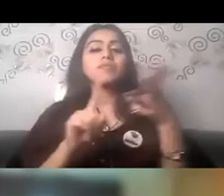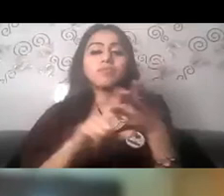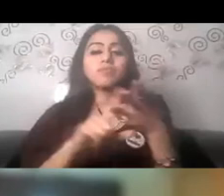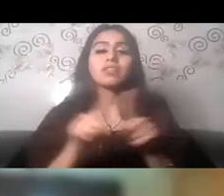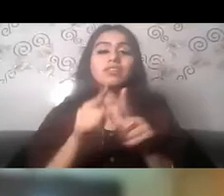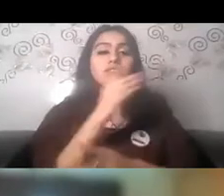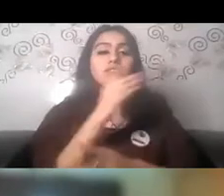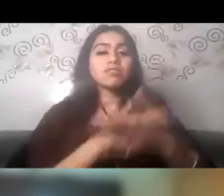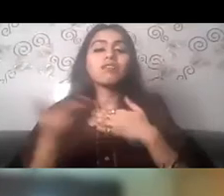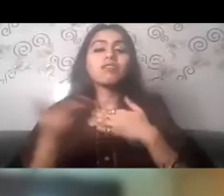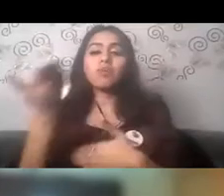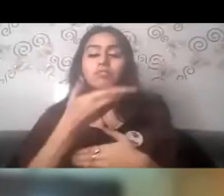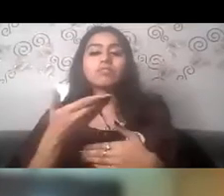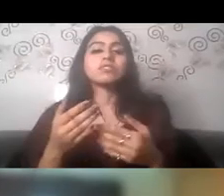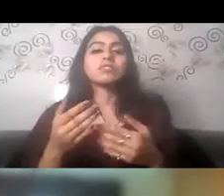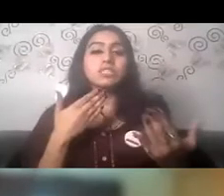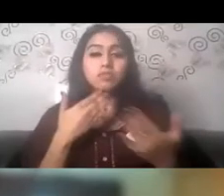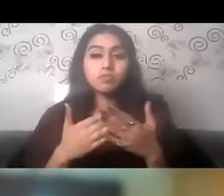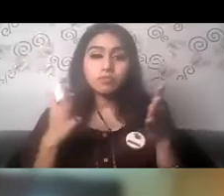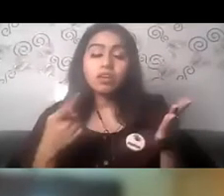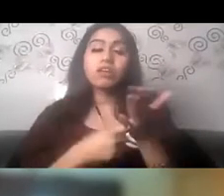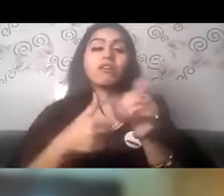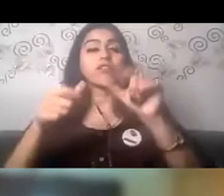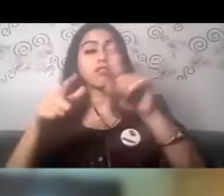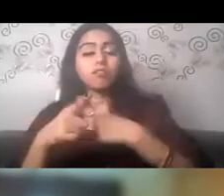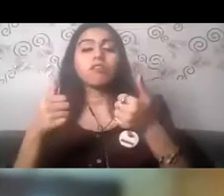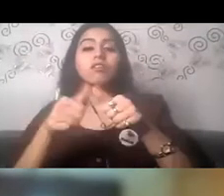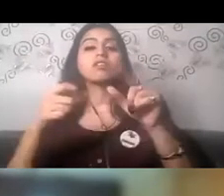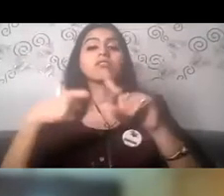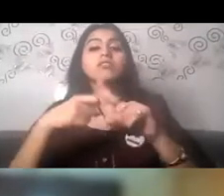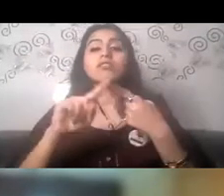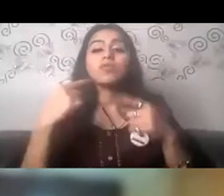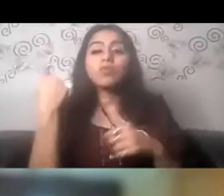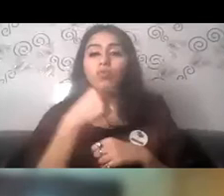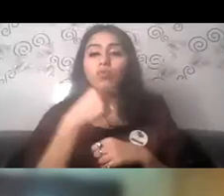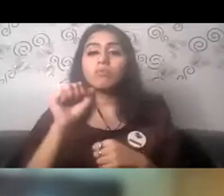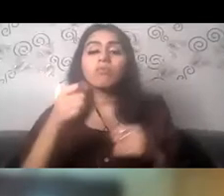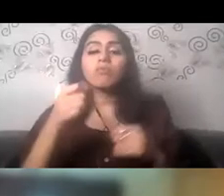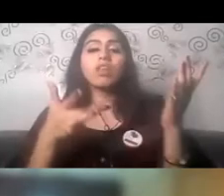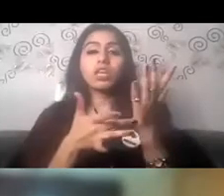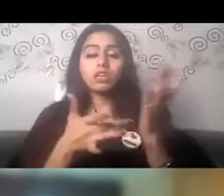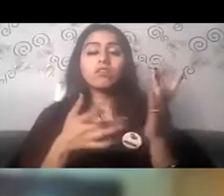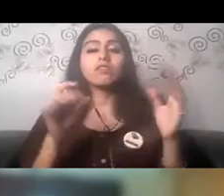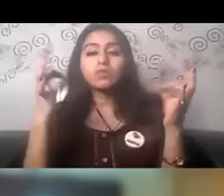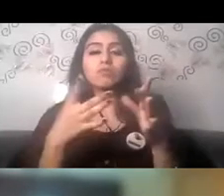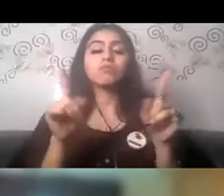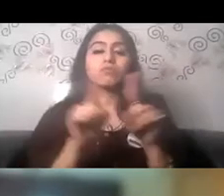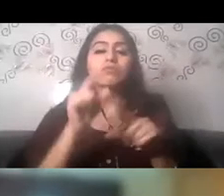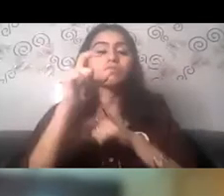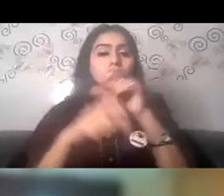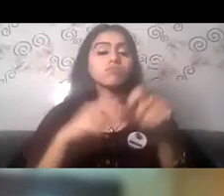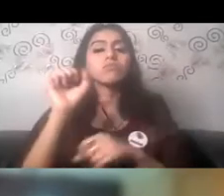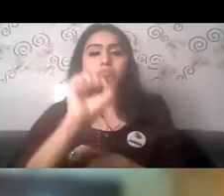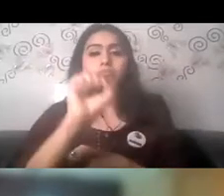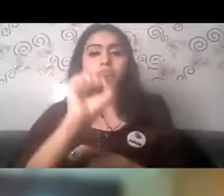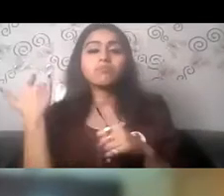wide. We also have with us Raj Iyer, who's the CTO of Rackspace Technologies. He has been involved in social